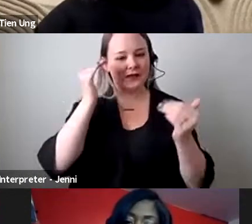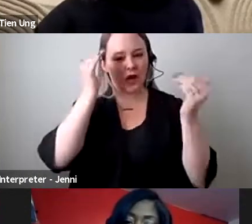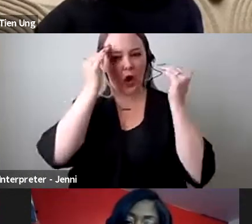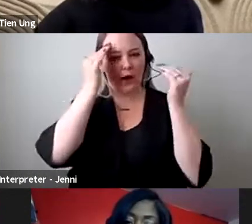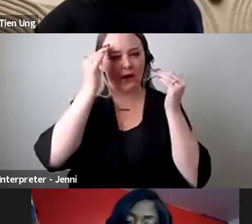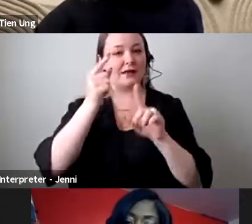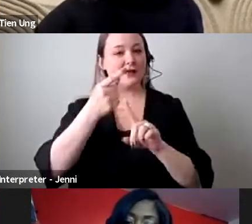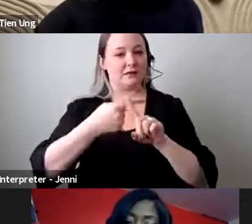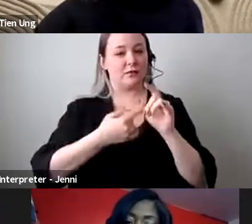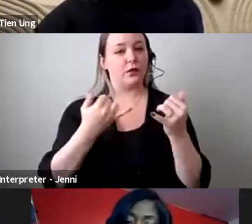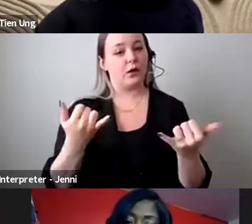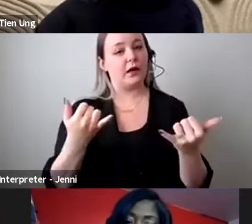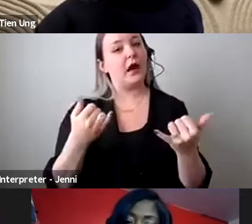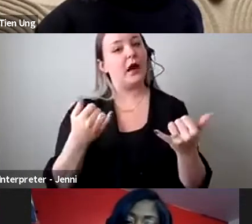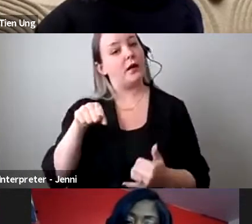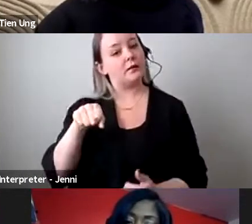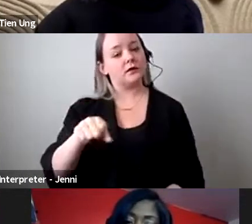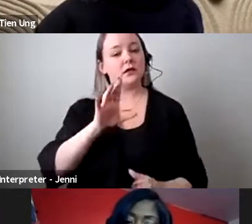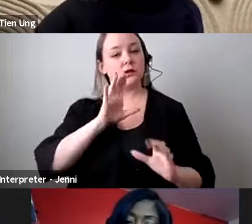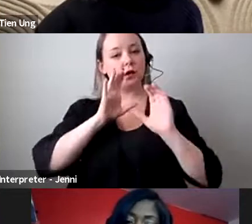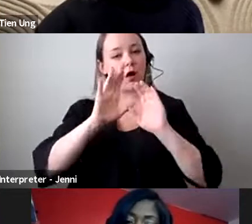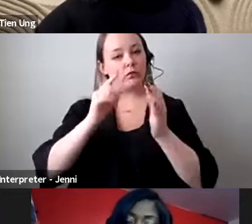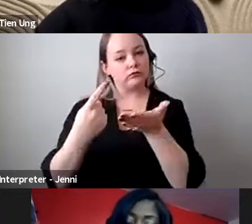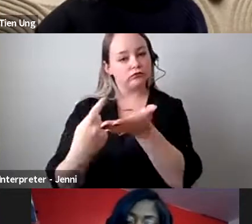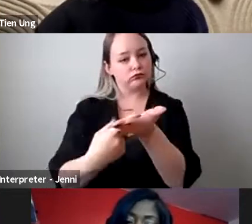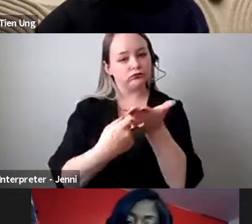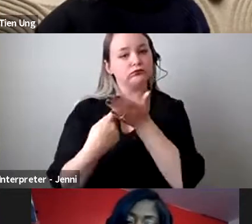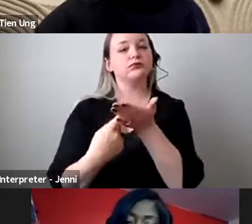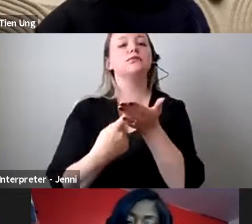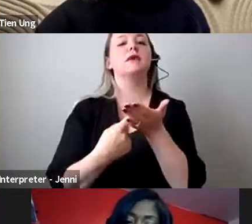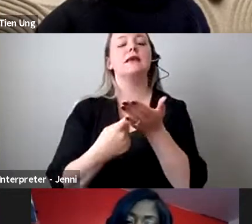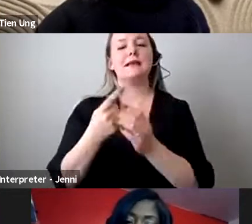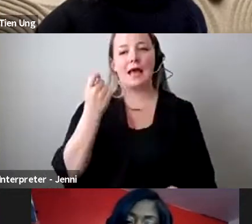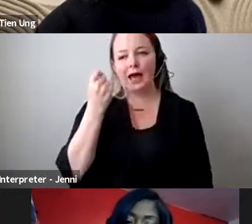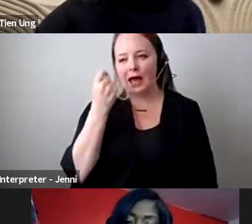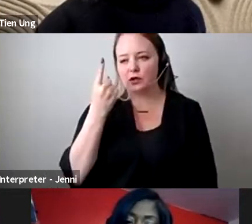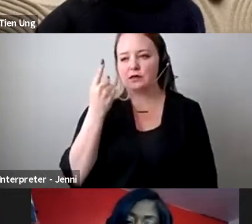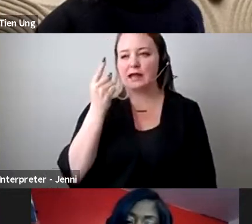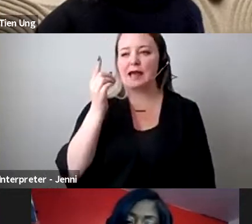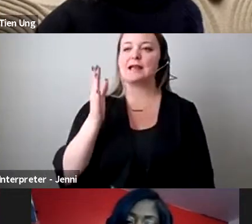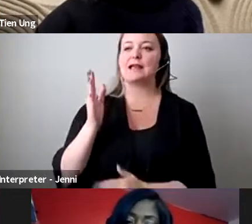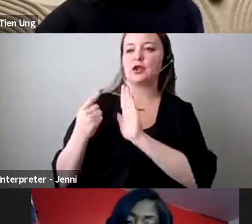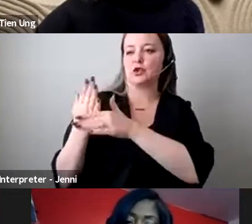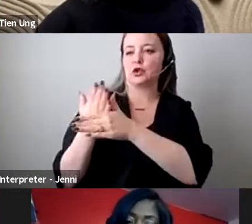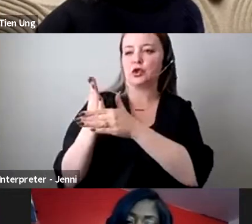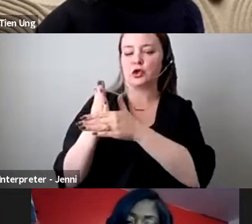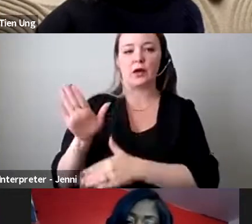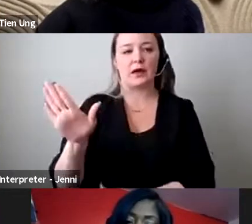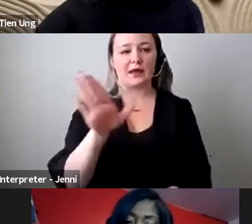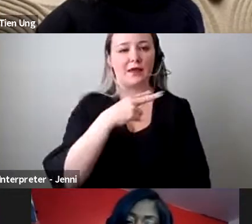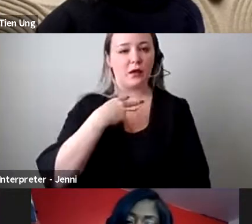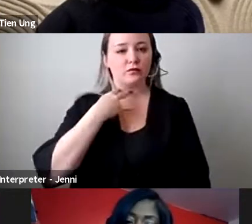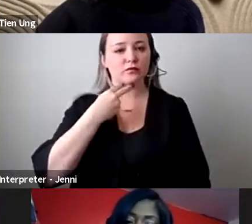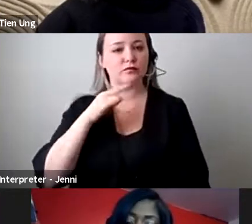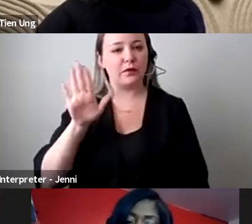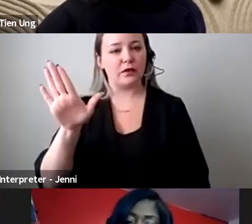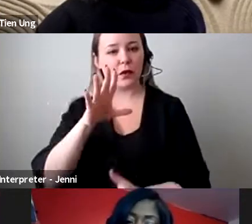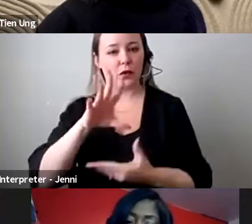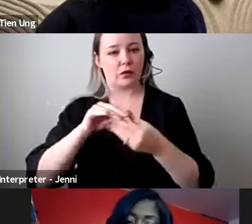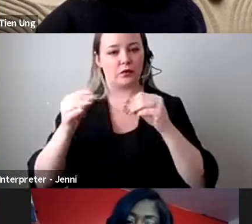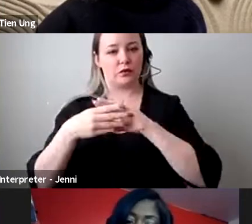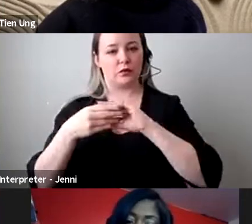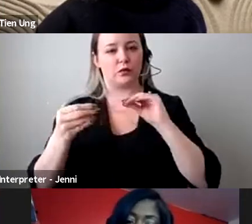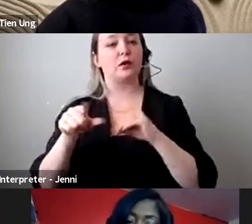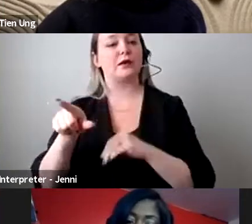these dialogues are about understanding and amplifying the voice of domestic violence survivors, especially those who